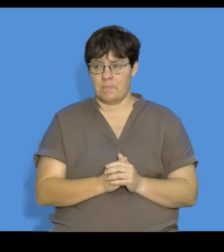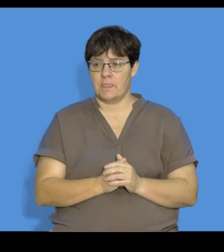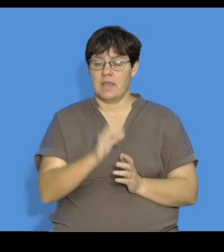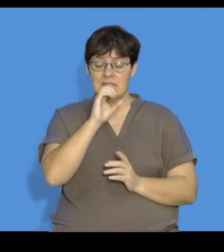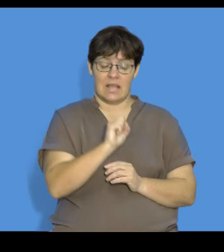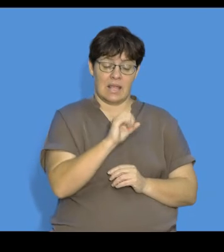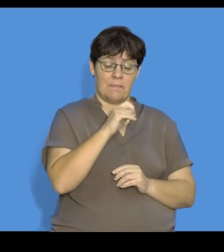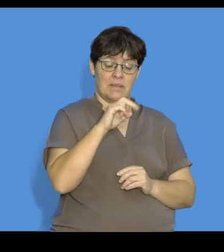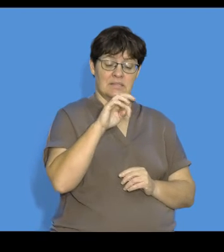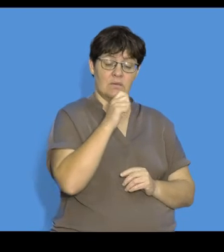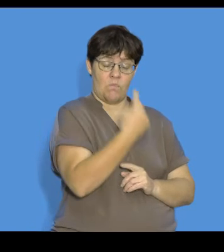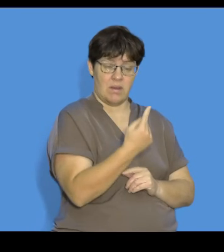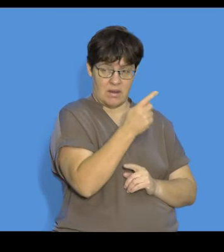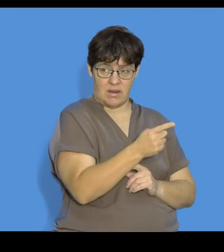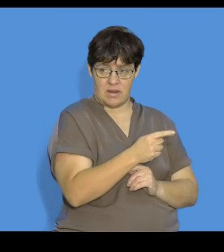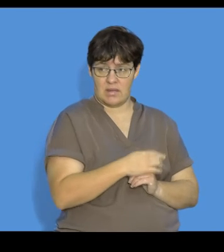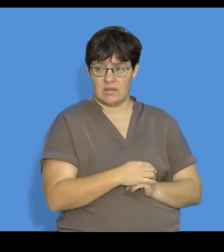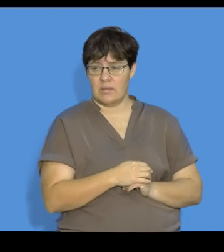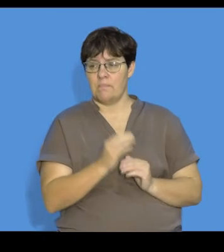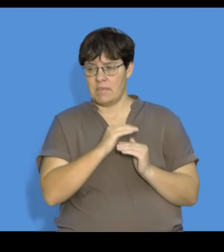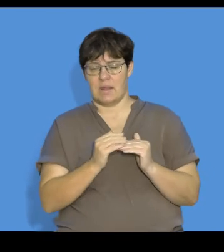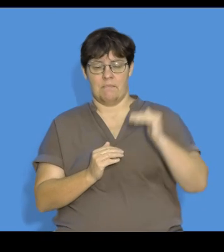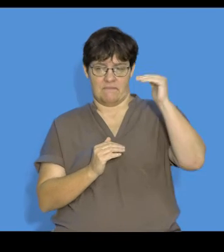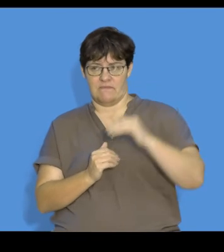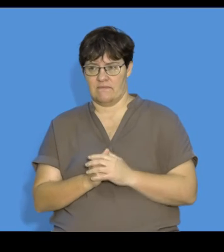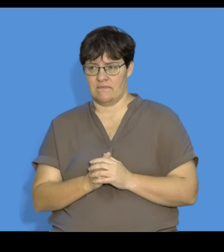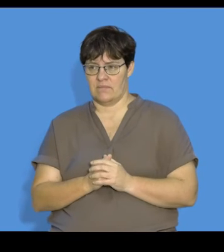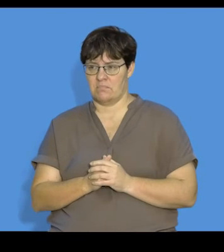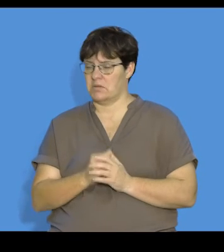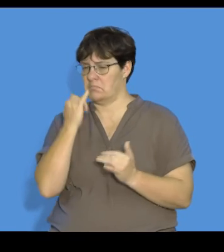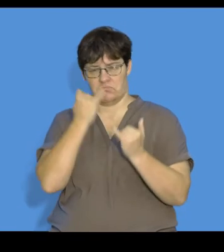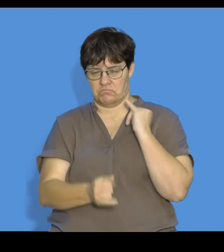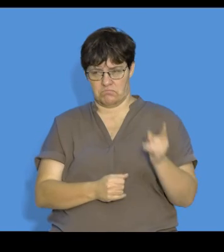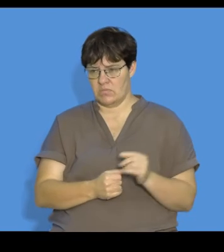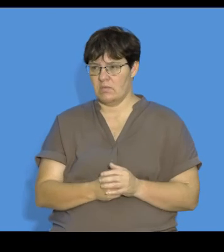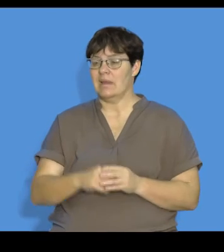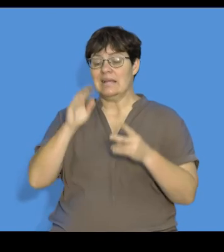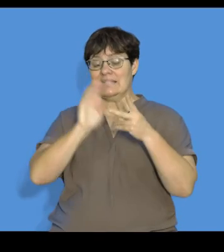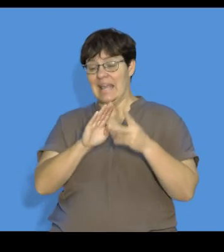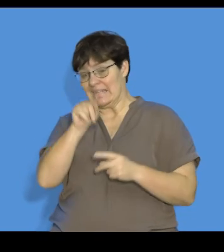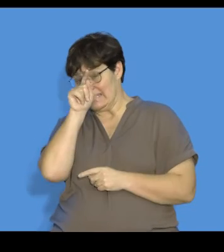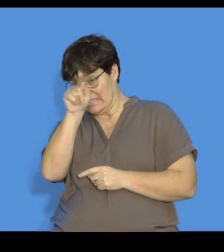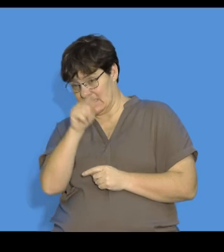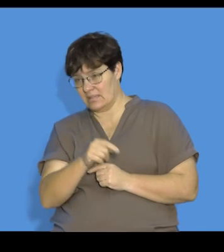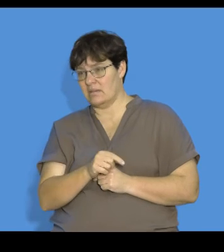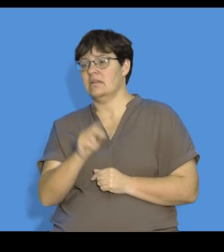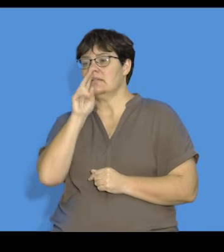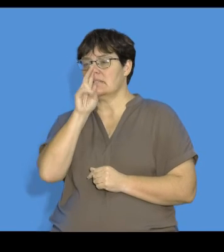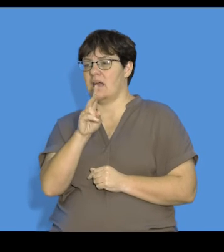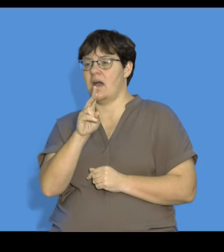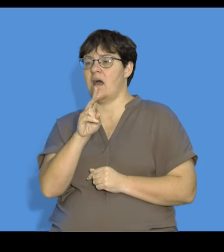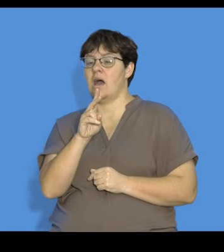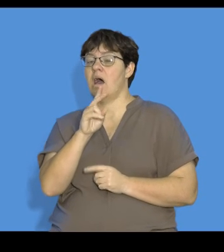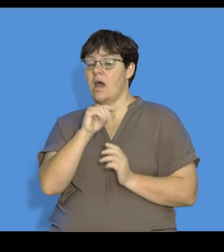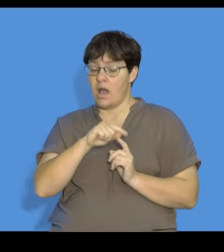segment number 1, you can see the straight line is the one that's above, so it does not hold. But in the second segment, you can see that